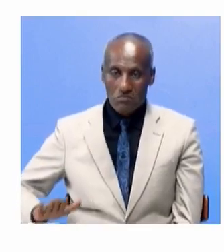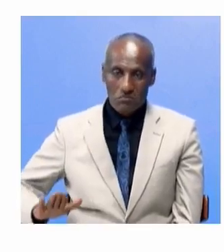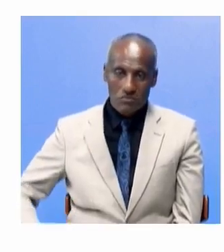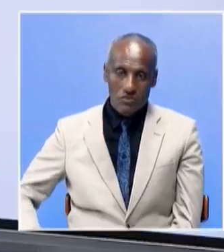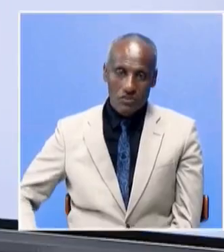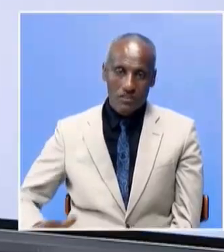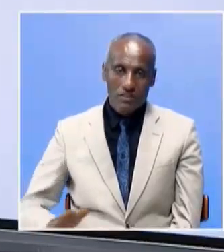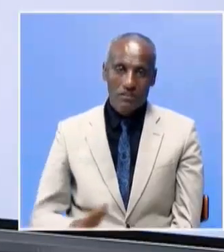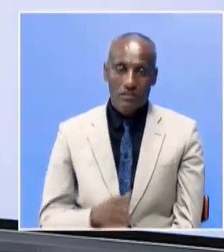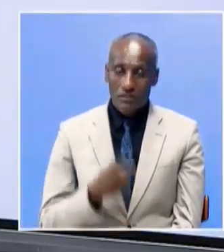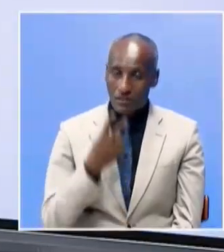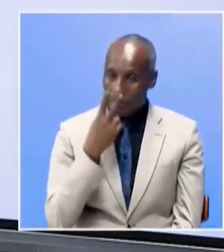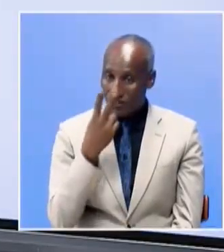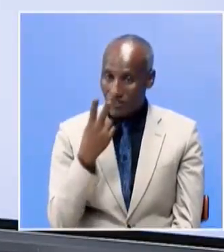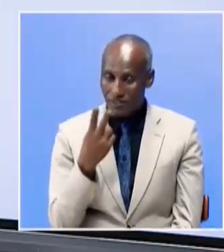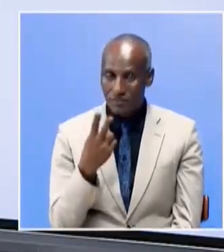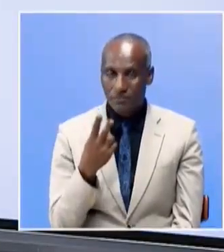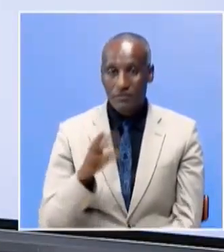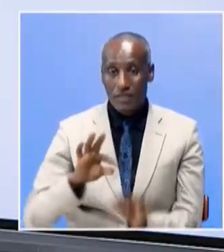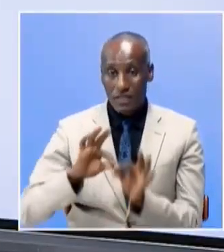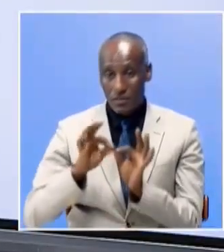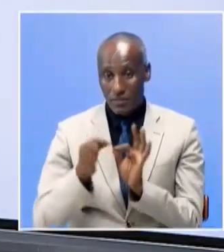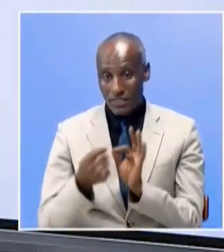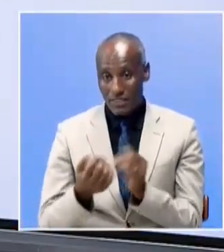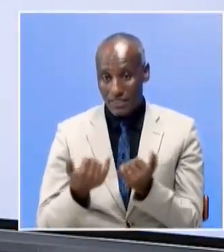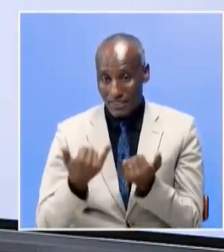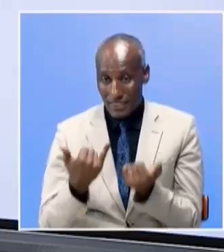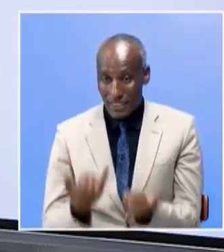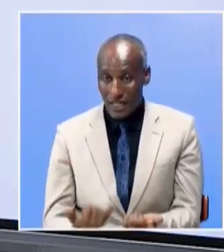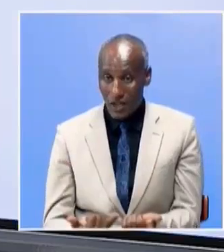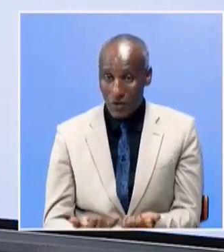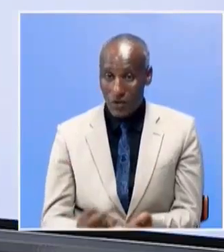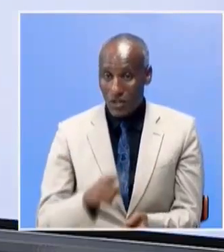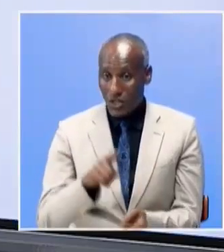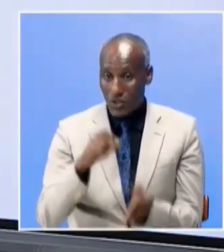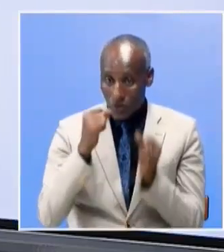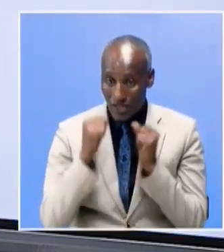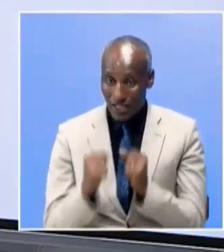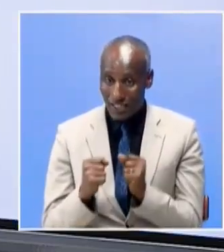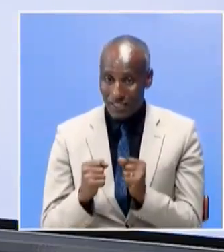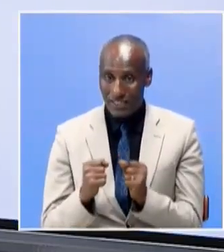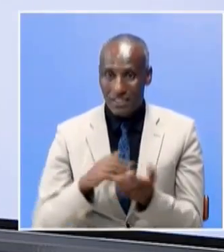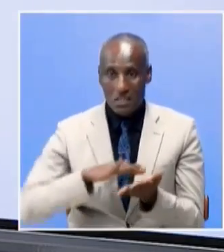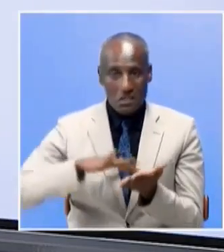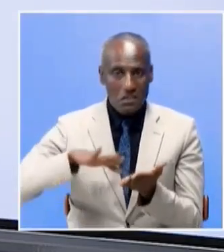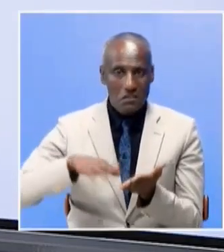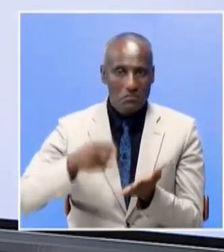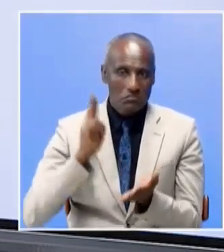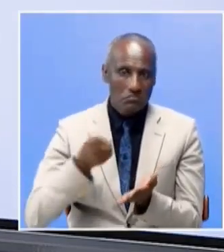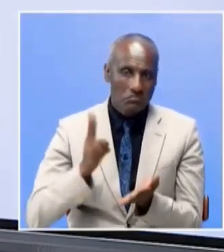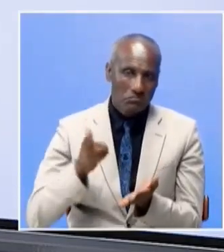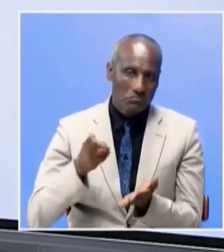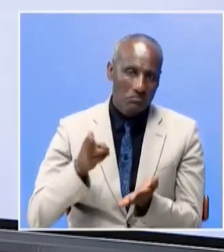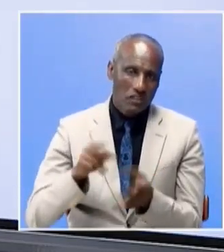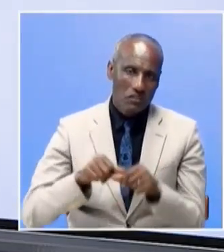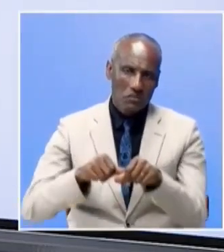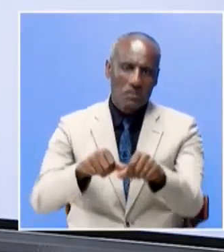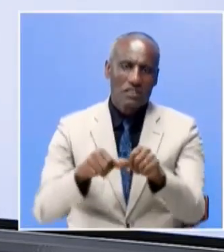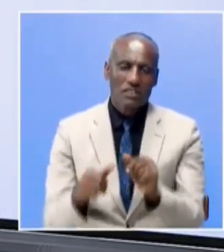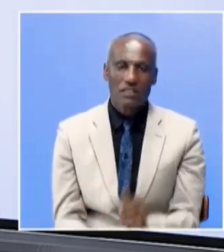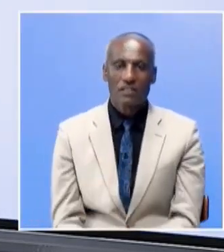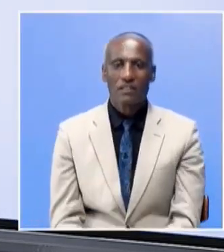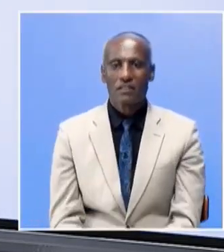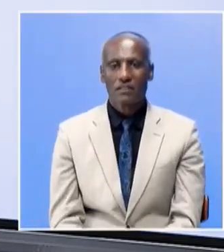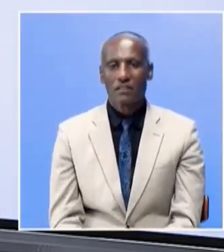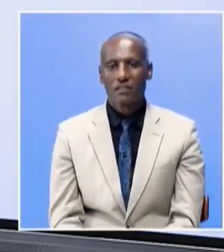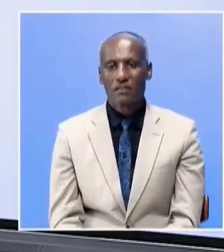Look, this means now you can read fluently, okay? You can read it without